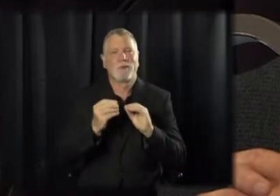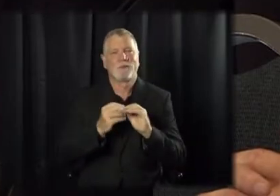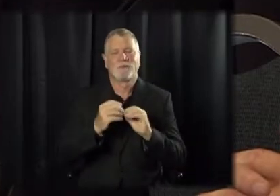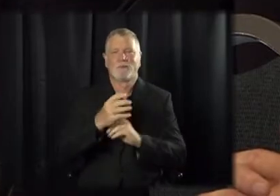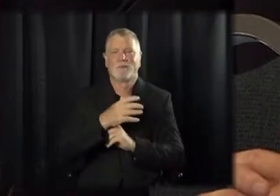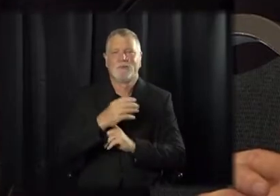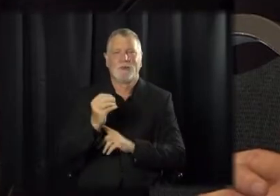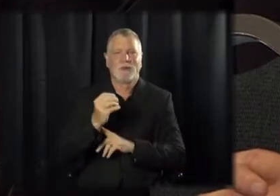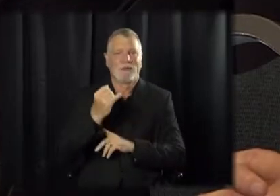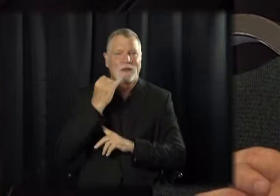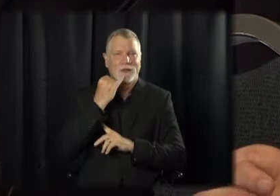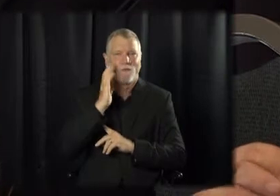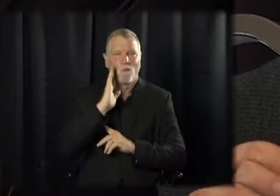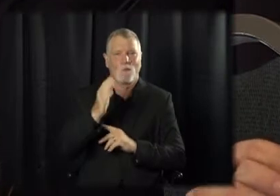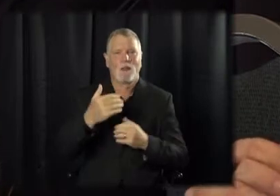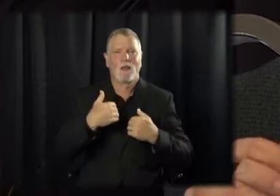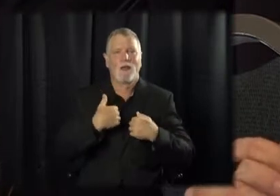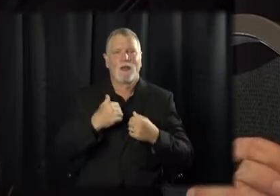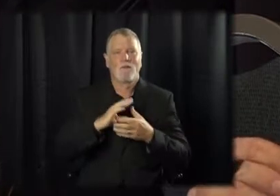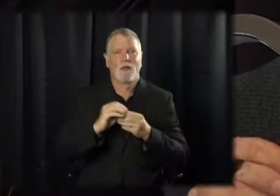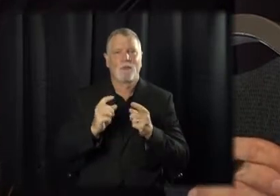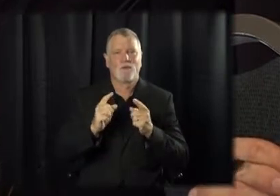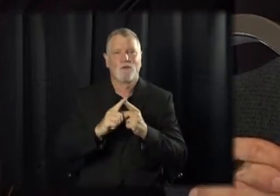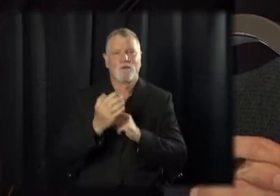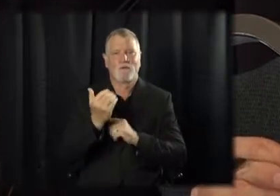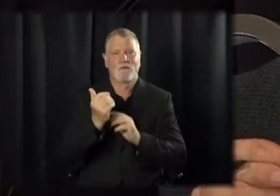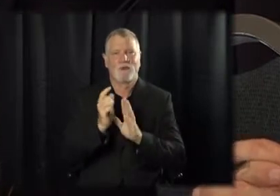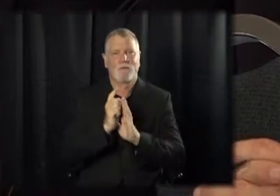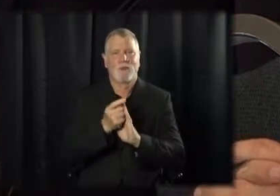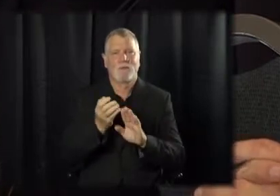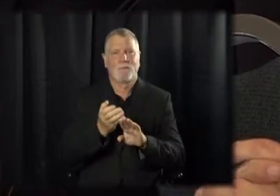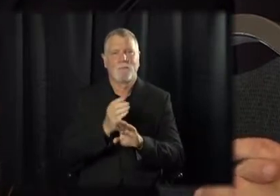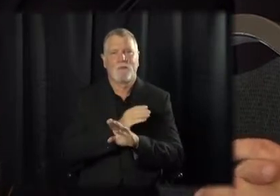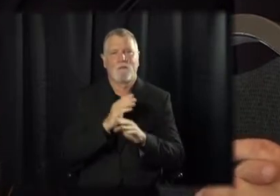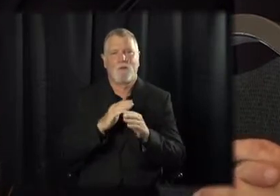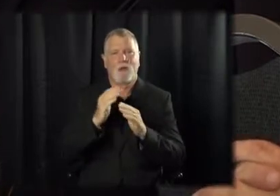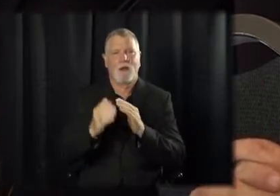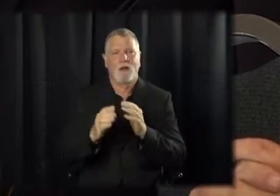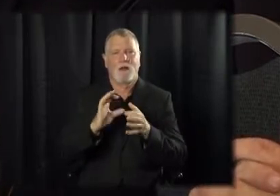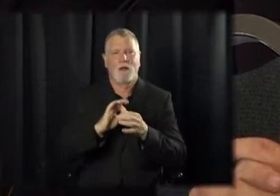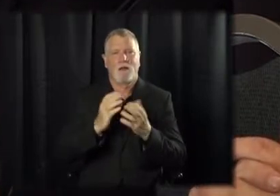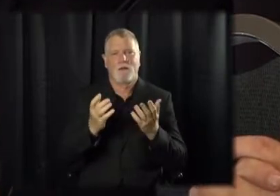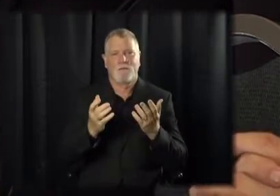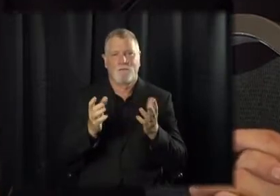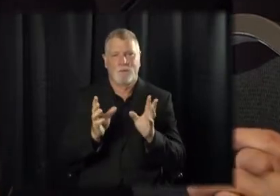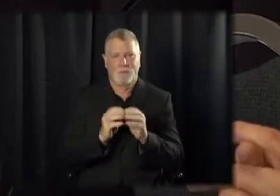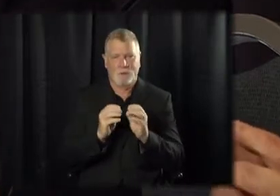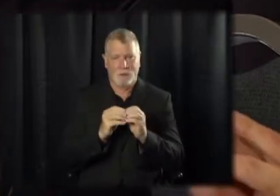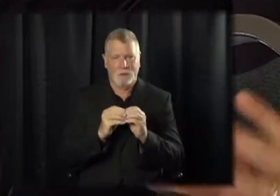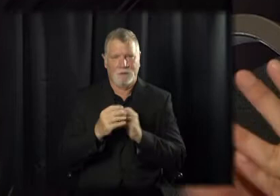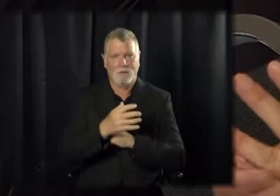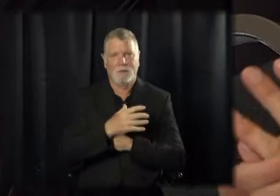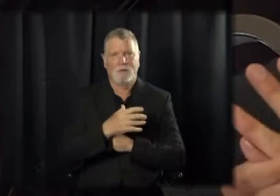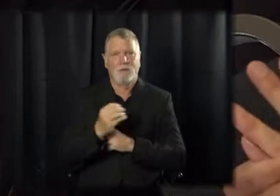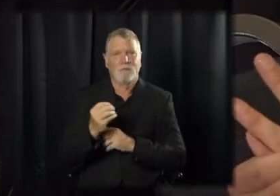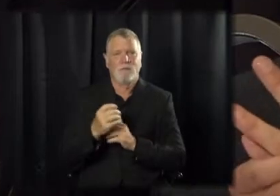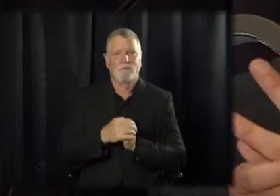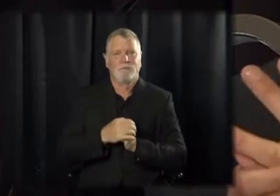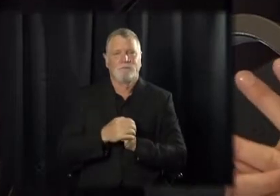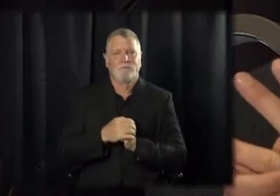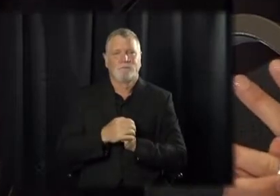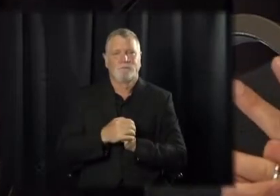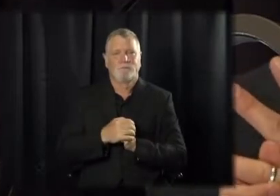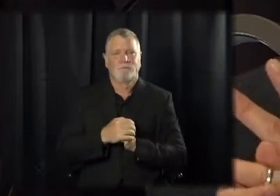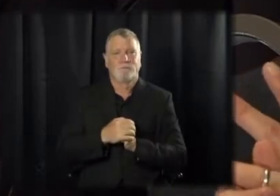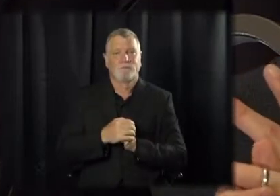have. We'll take comments until 15 minutes before the end of the meeting.